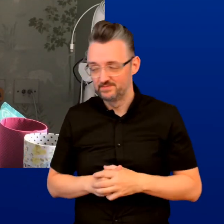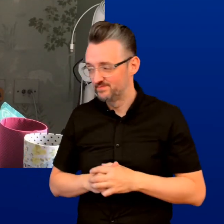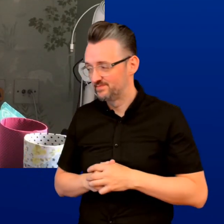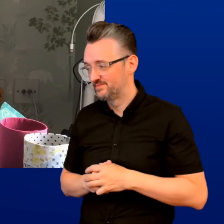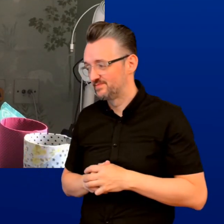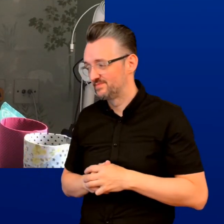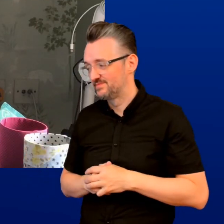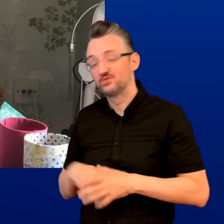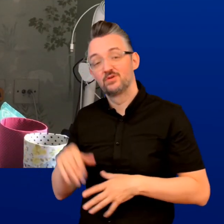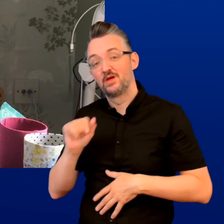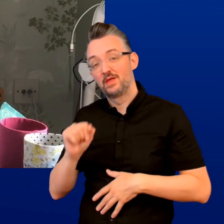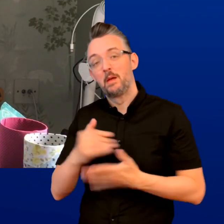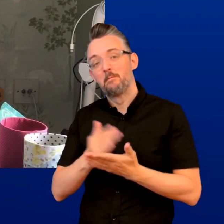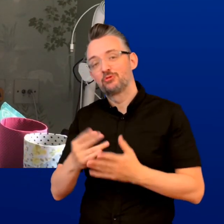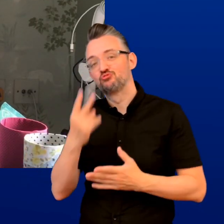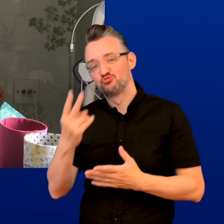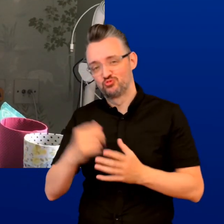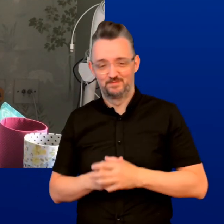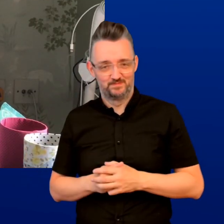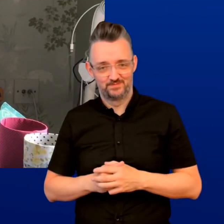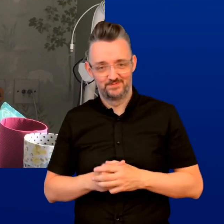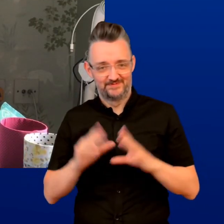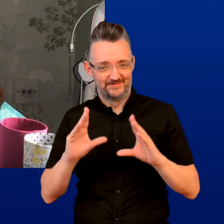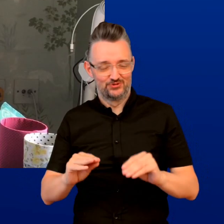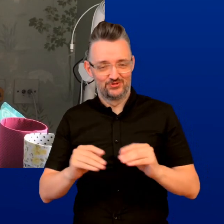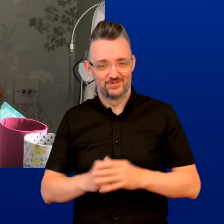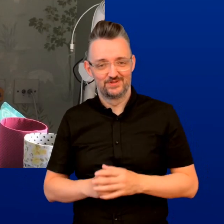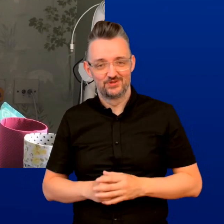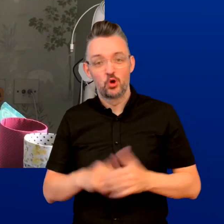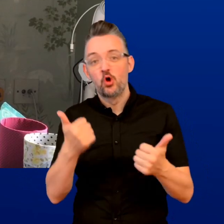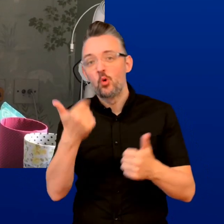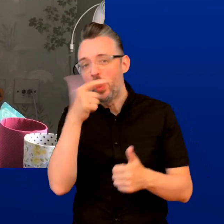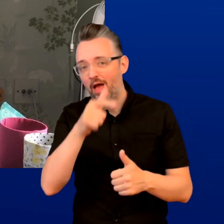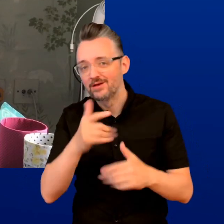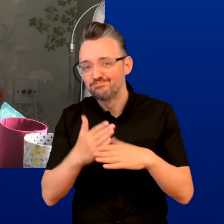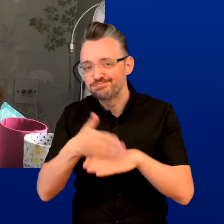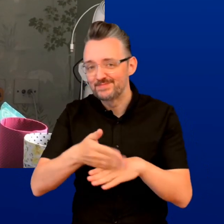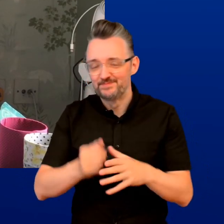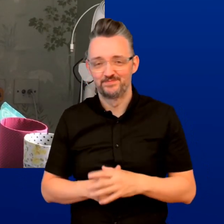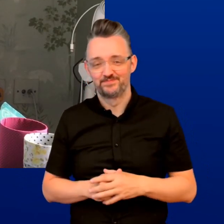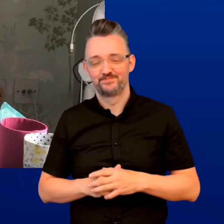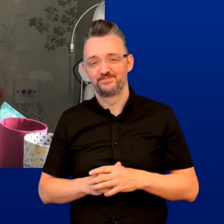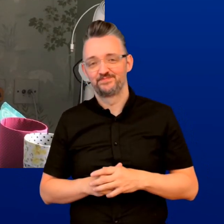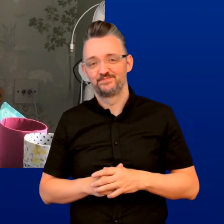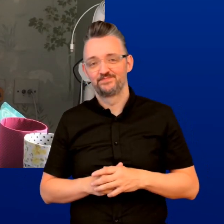So that's your part two finished with. So good luck with it all.